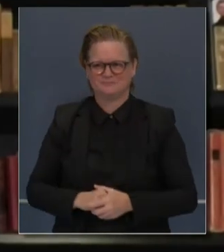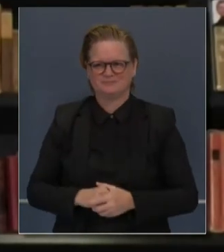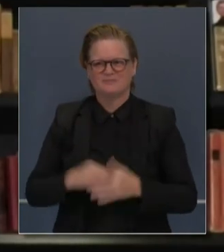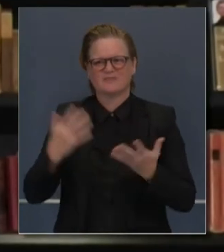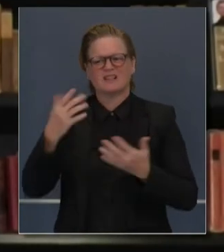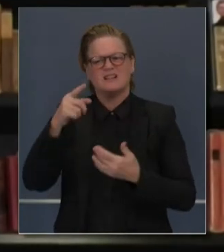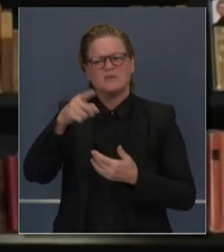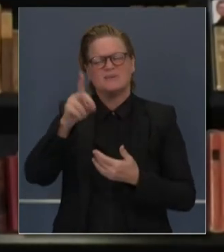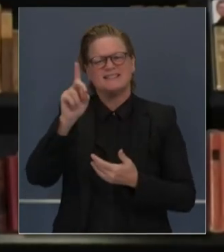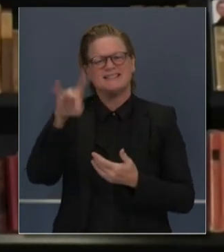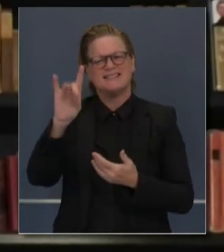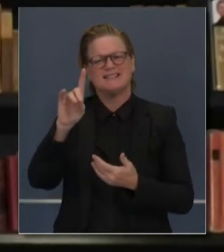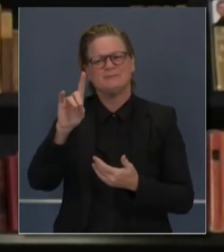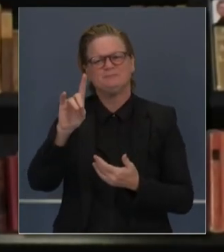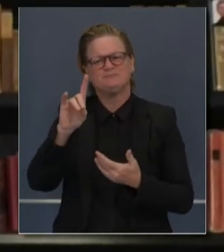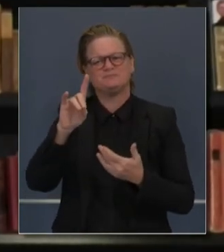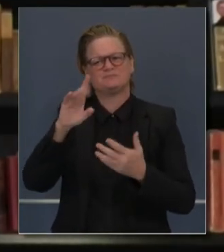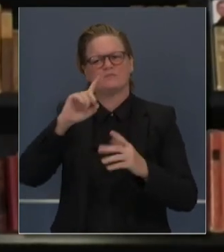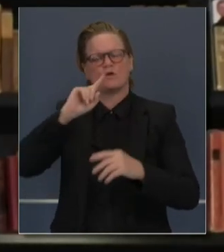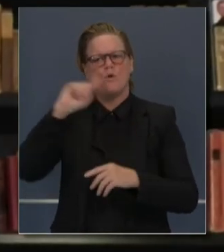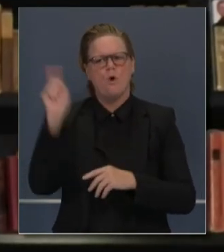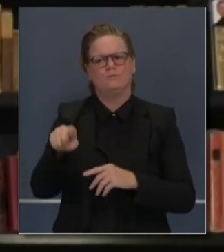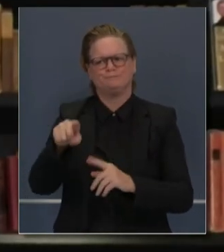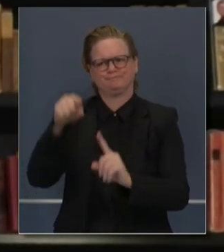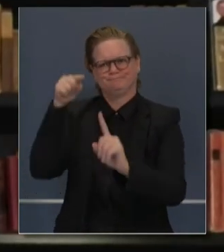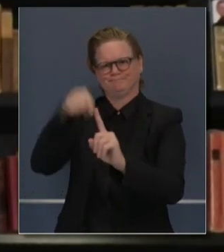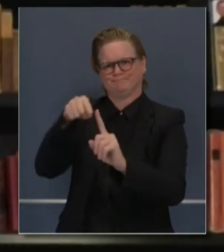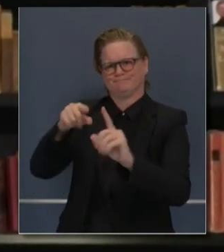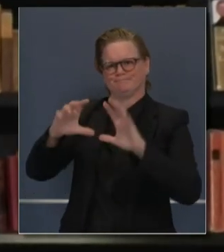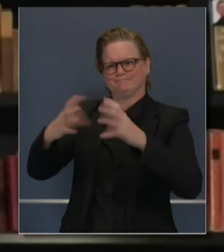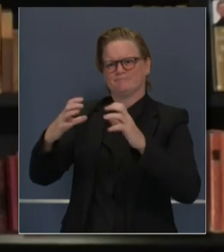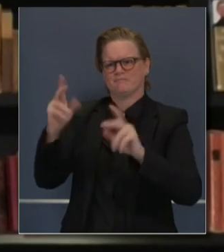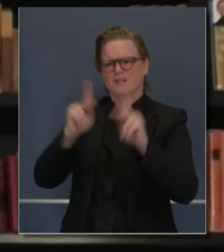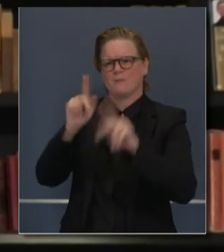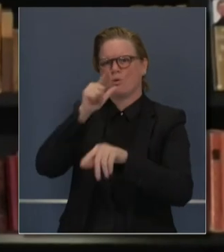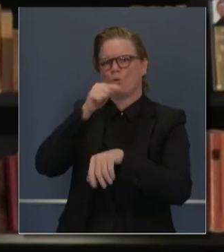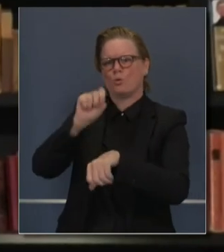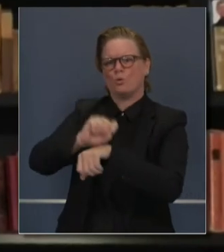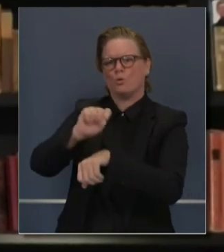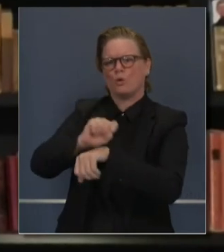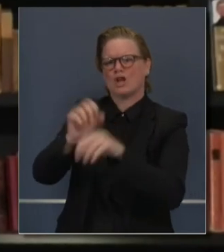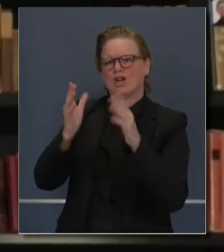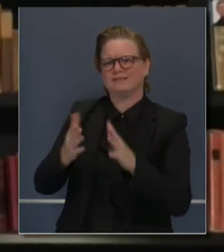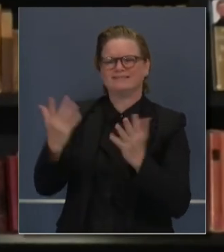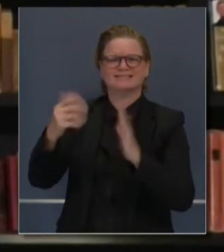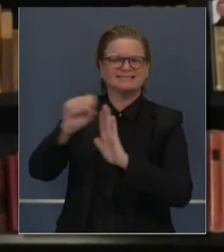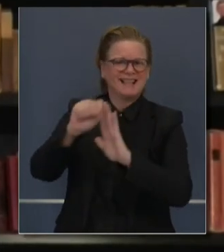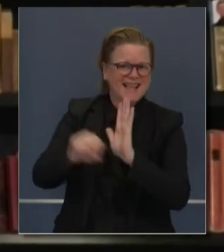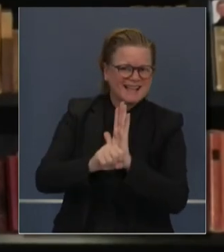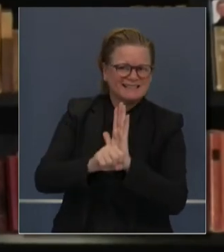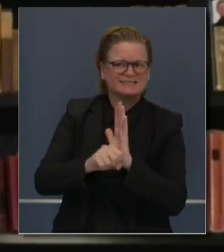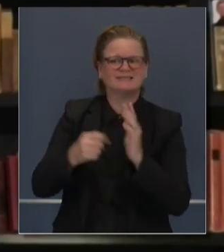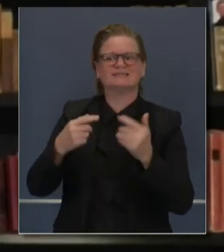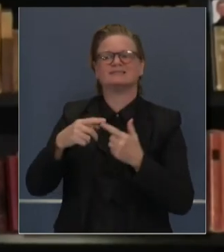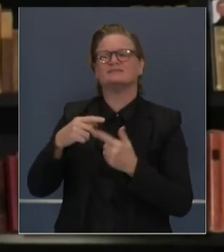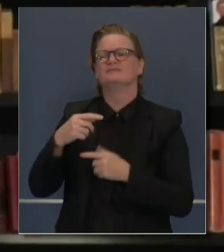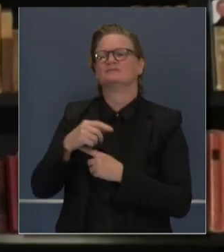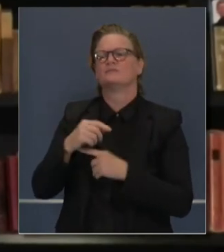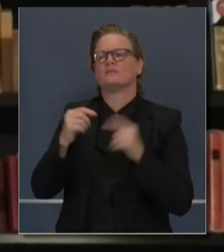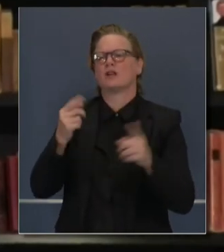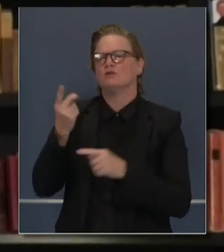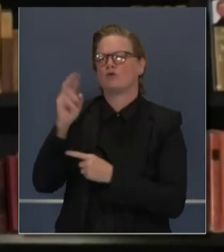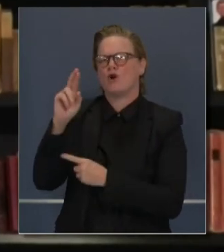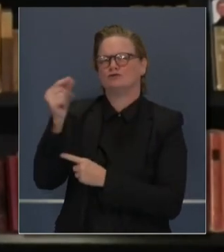healthcare workforce. And as Dr. Galley mentioned just a little bit ago, those workers are